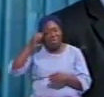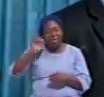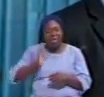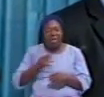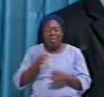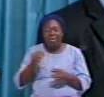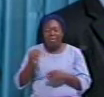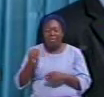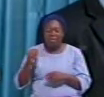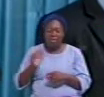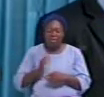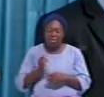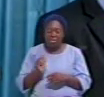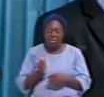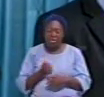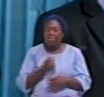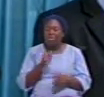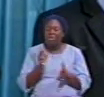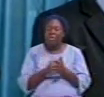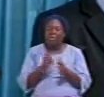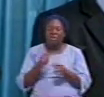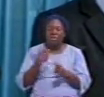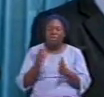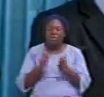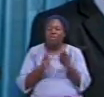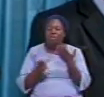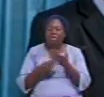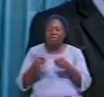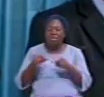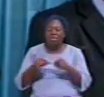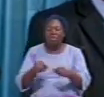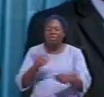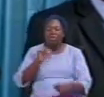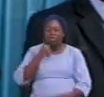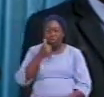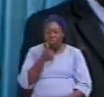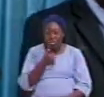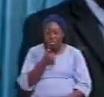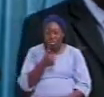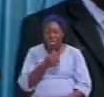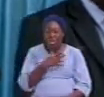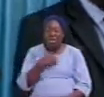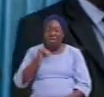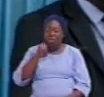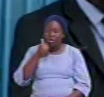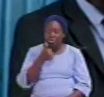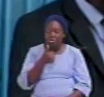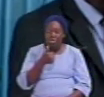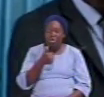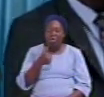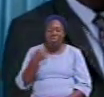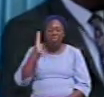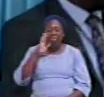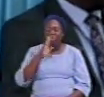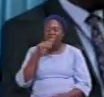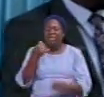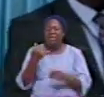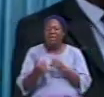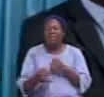the crusade continues tomorrow. And tomorrow will be the last